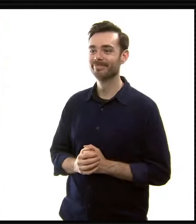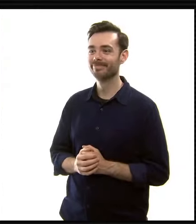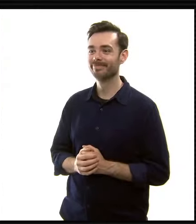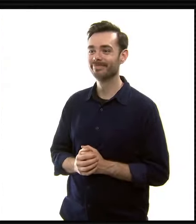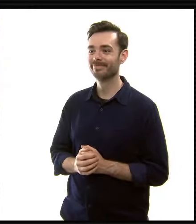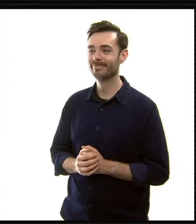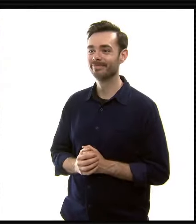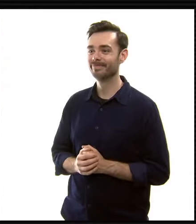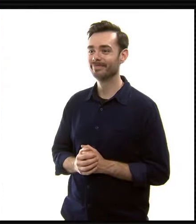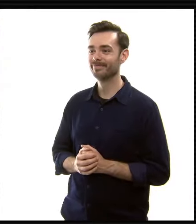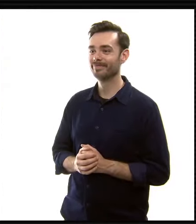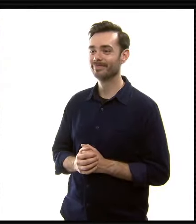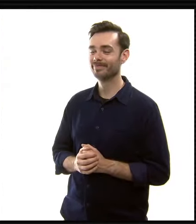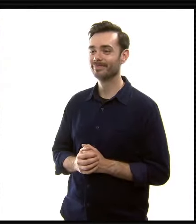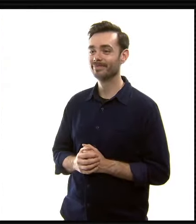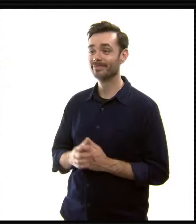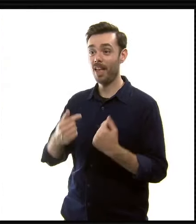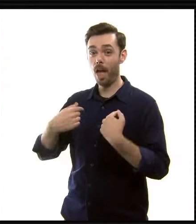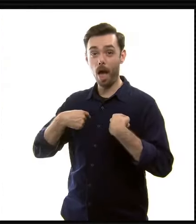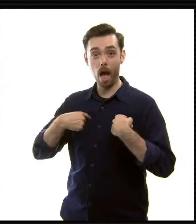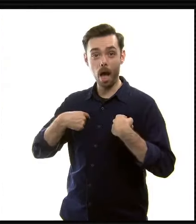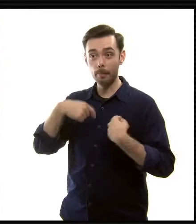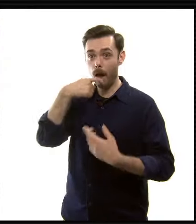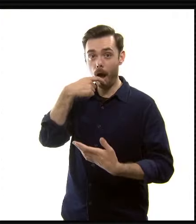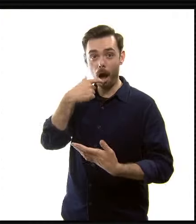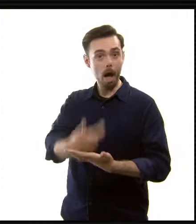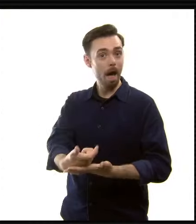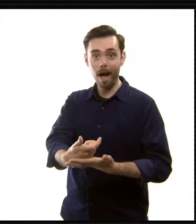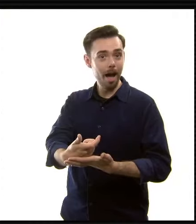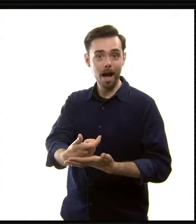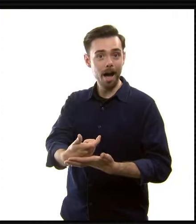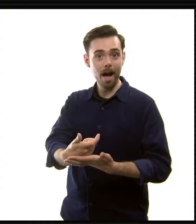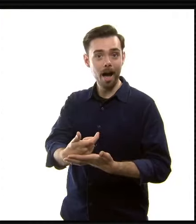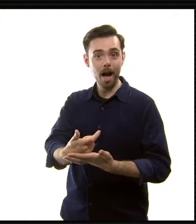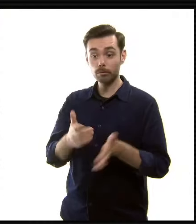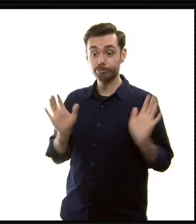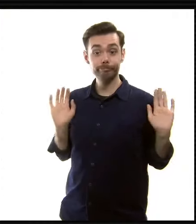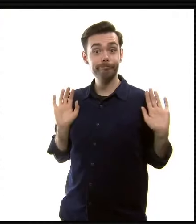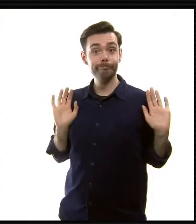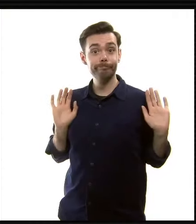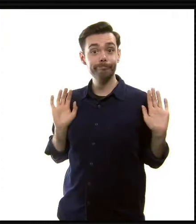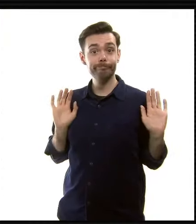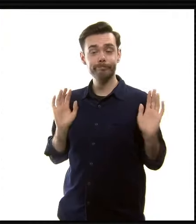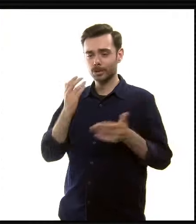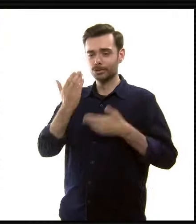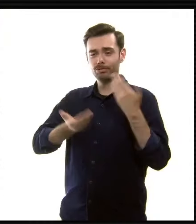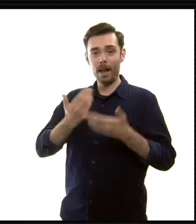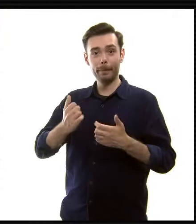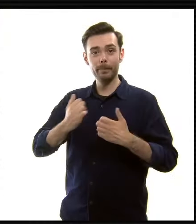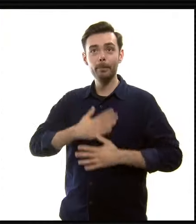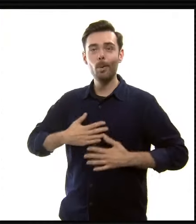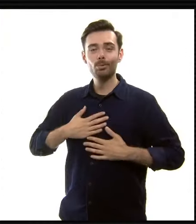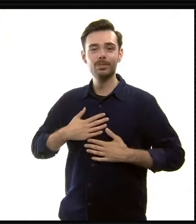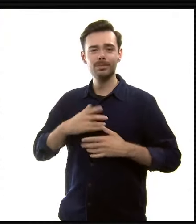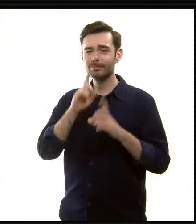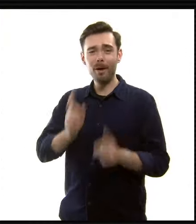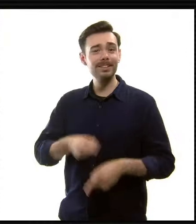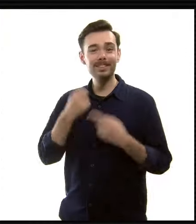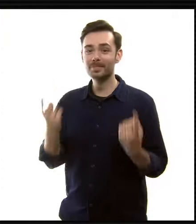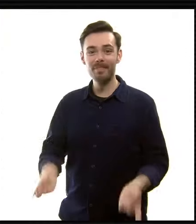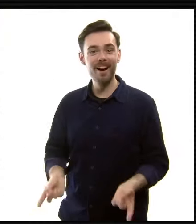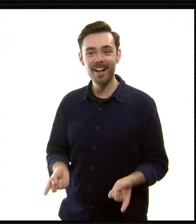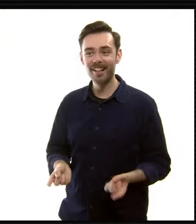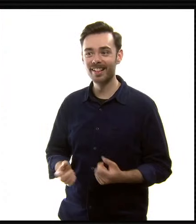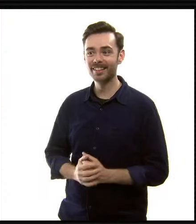I am speechless. There's no words can describe how I feel right now. This is the